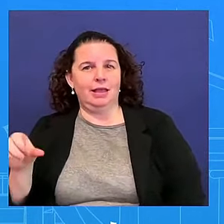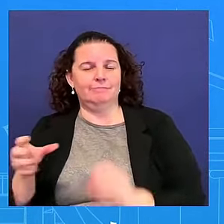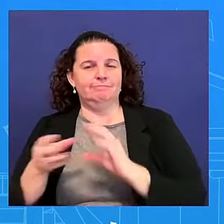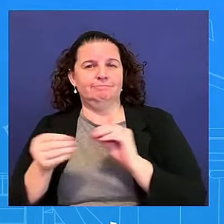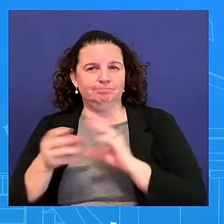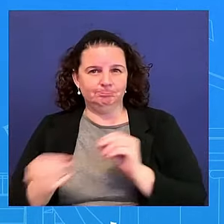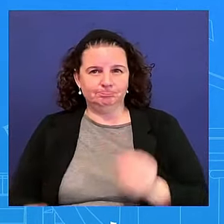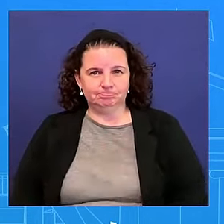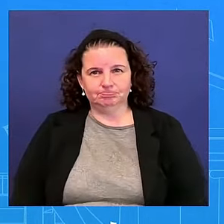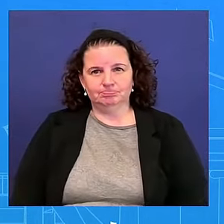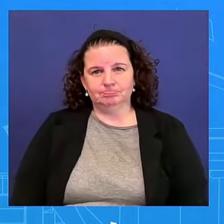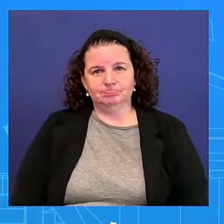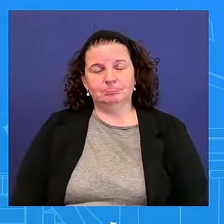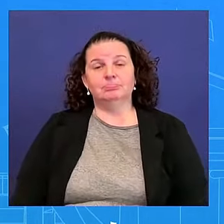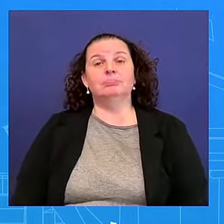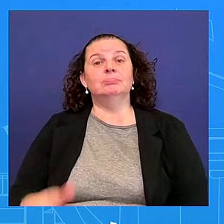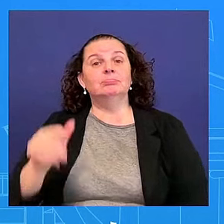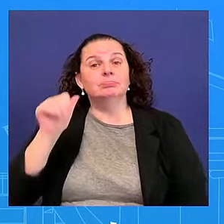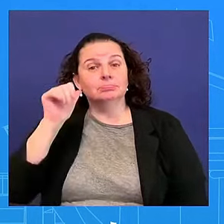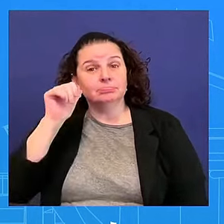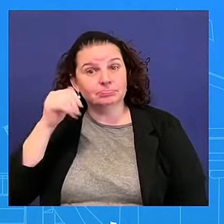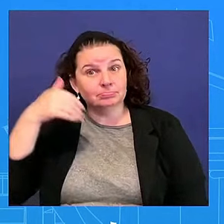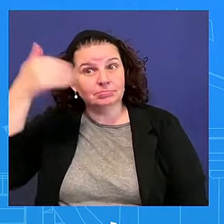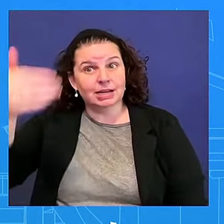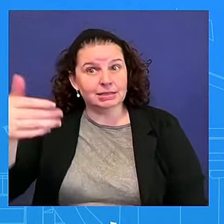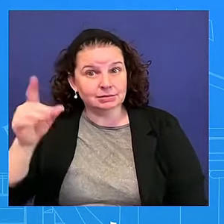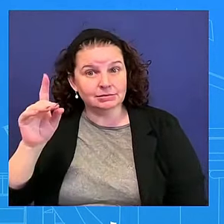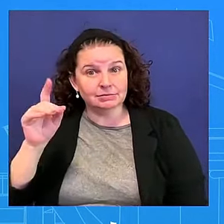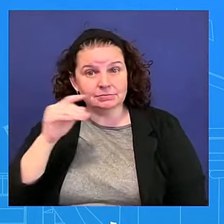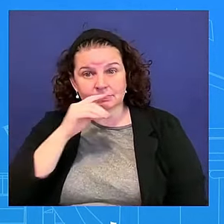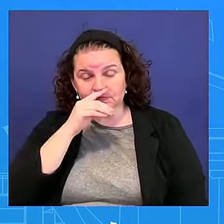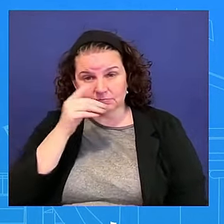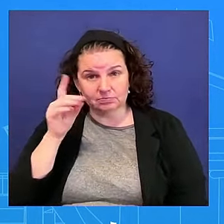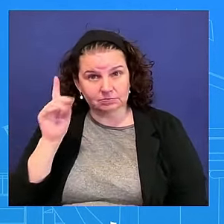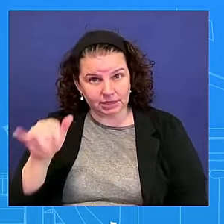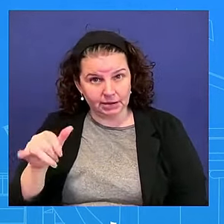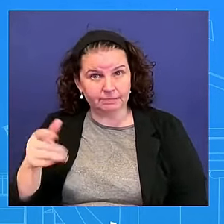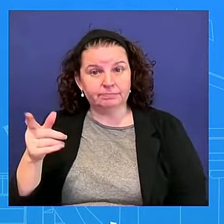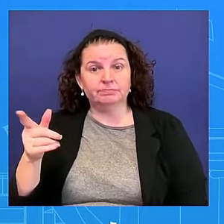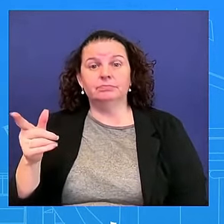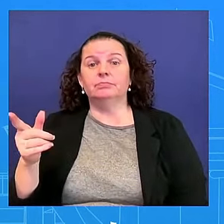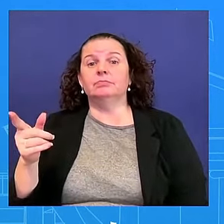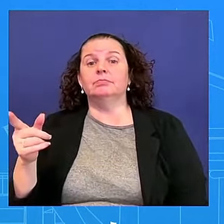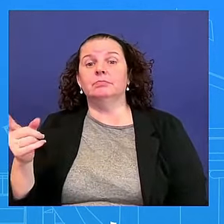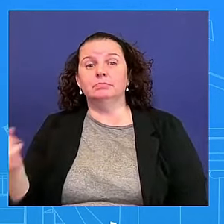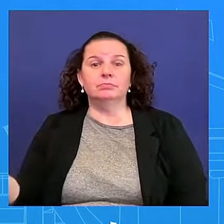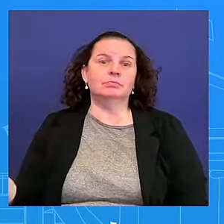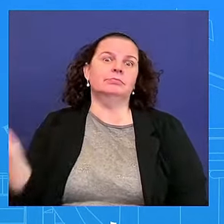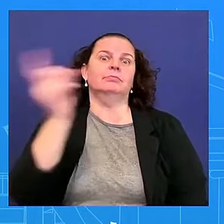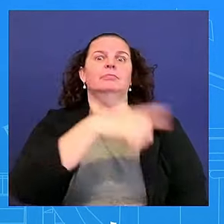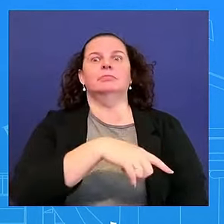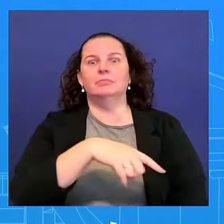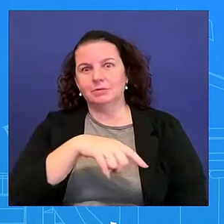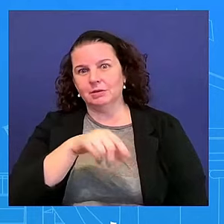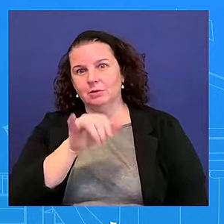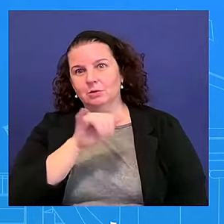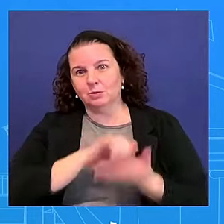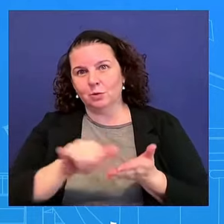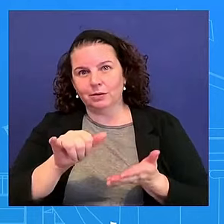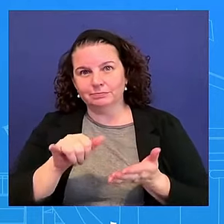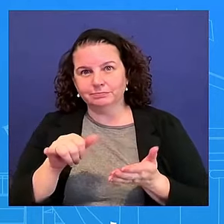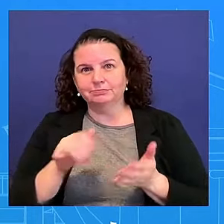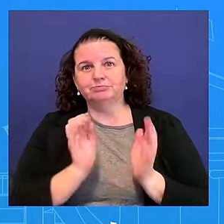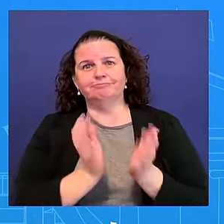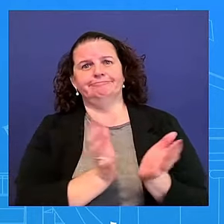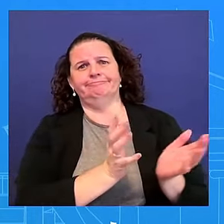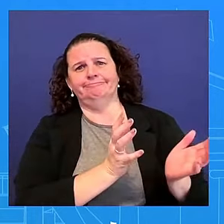York, and he was able to speak to some supporters there, and then went to New Jersey. So it